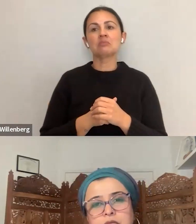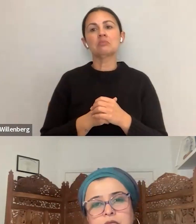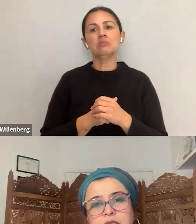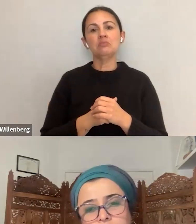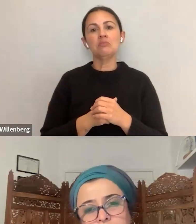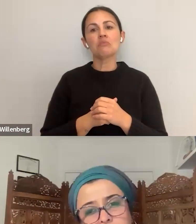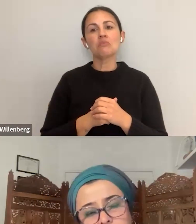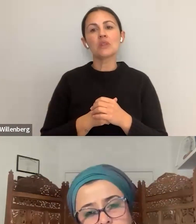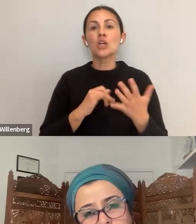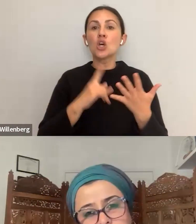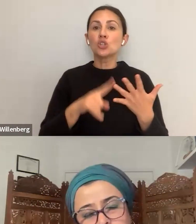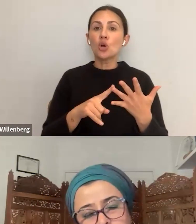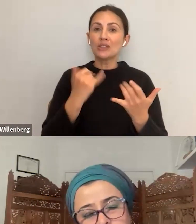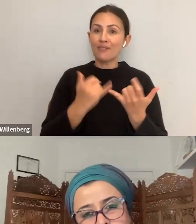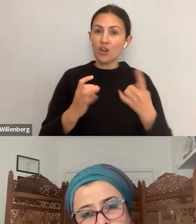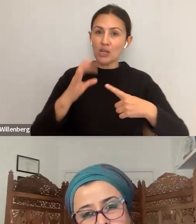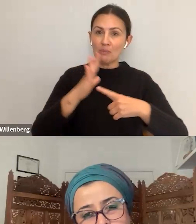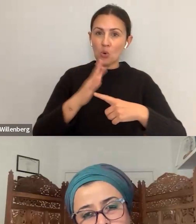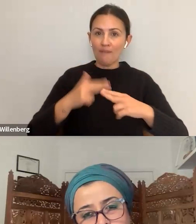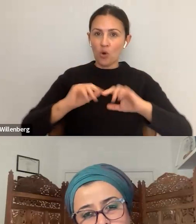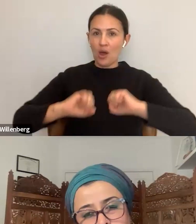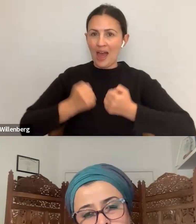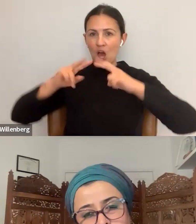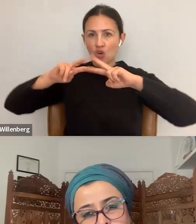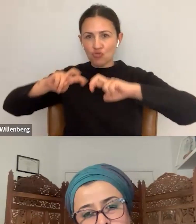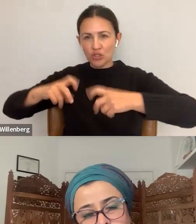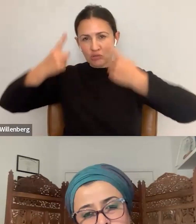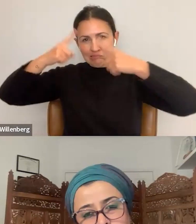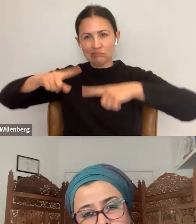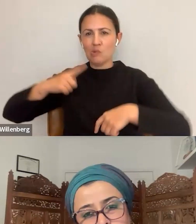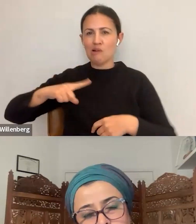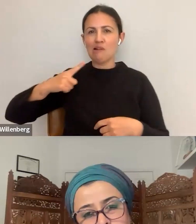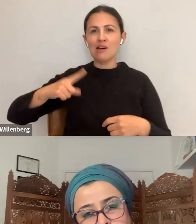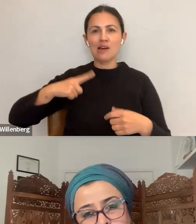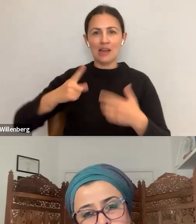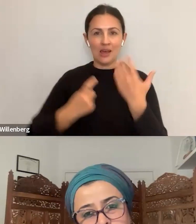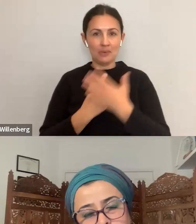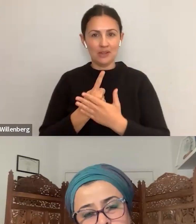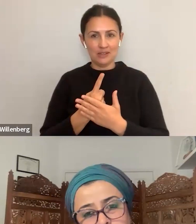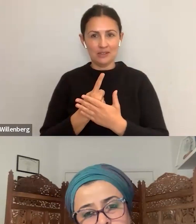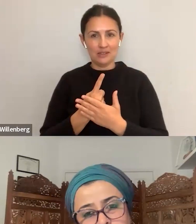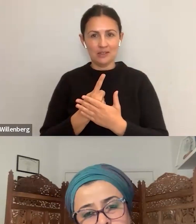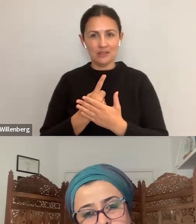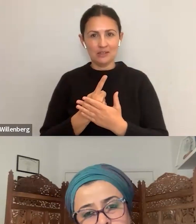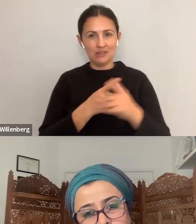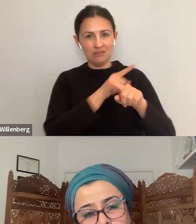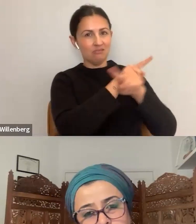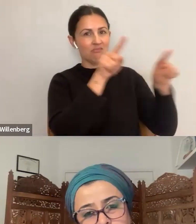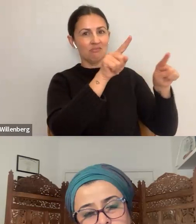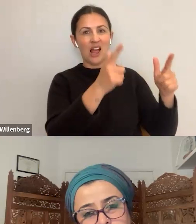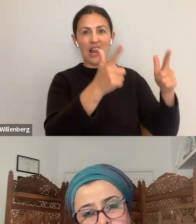But it's really important research to talk about, particularly because